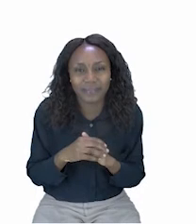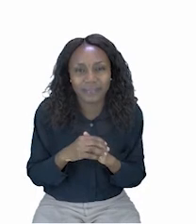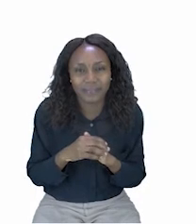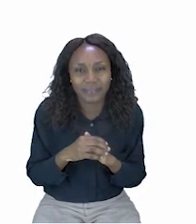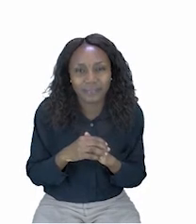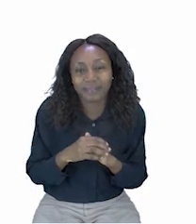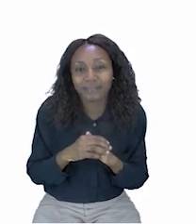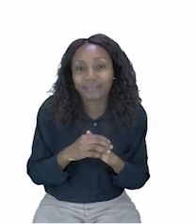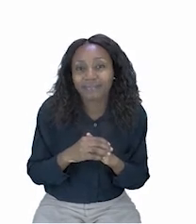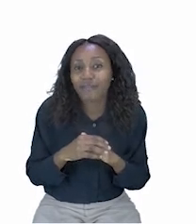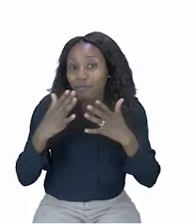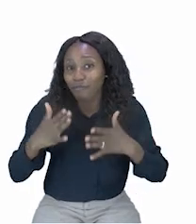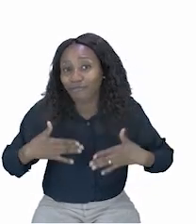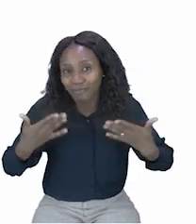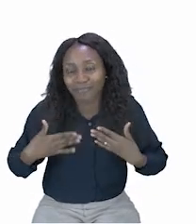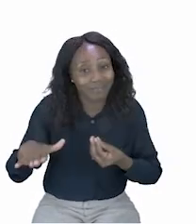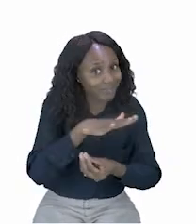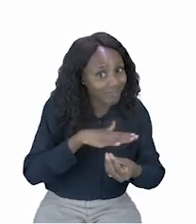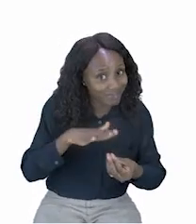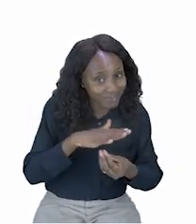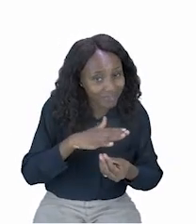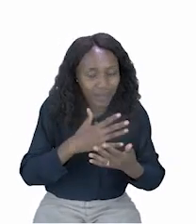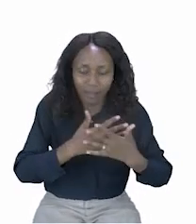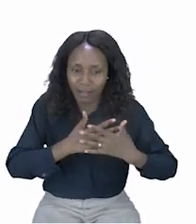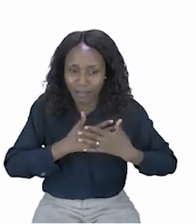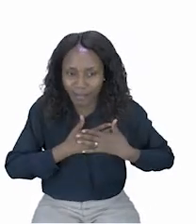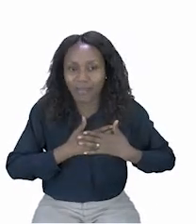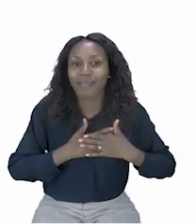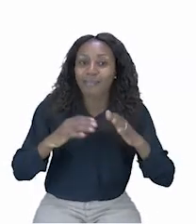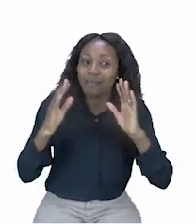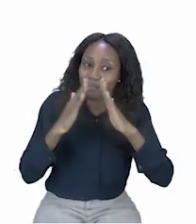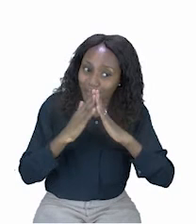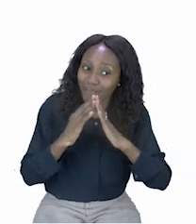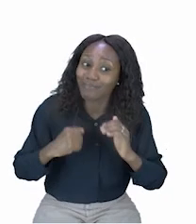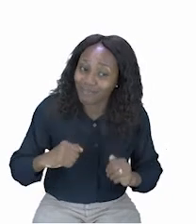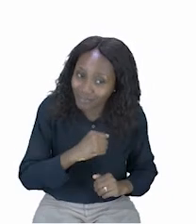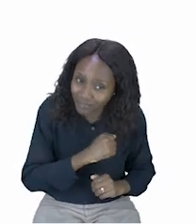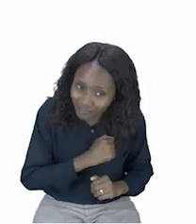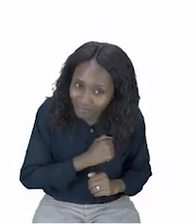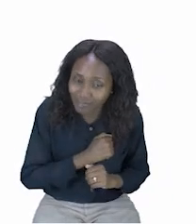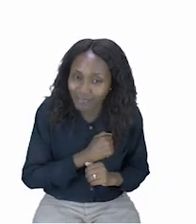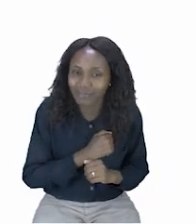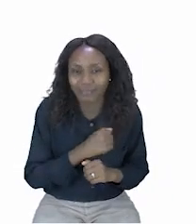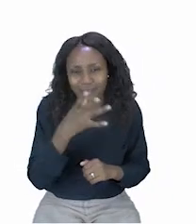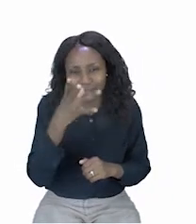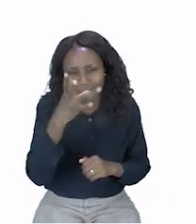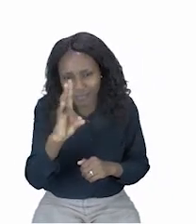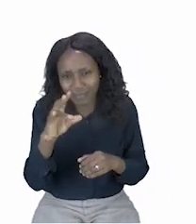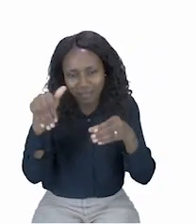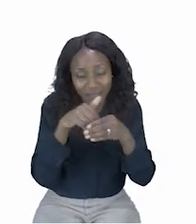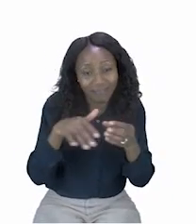a happy family and we love our home. There are 7 members in our